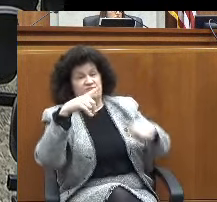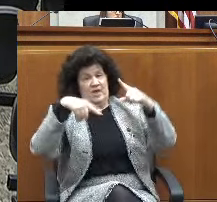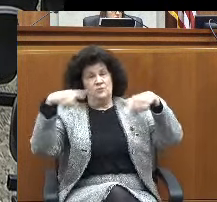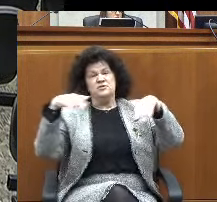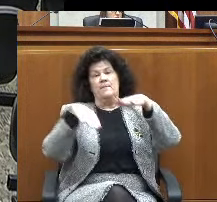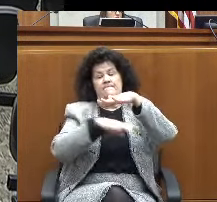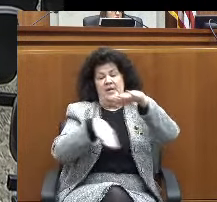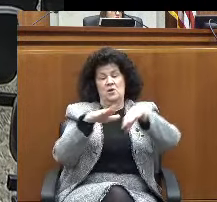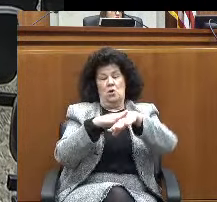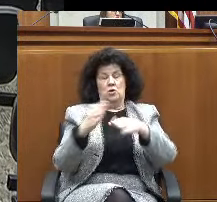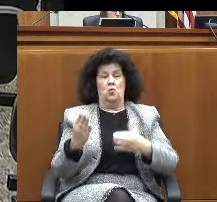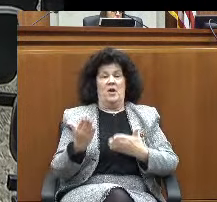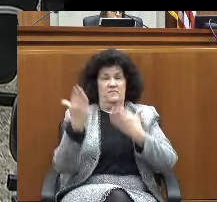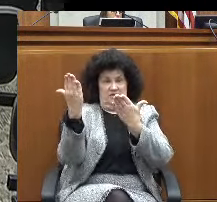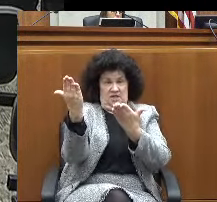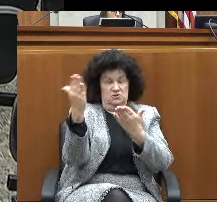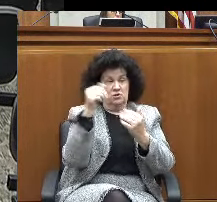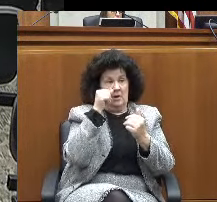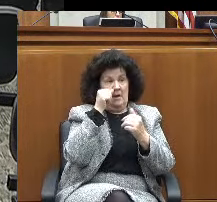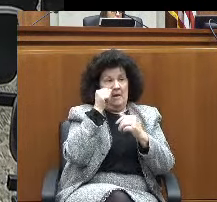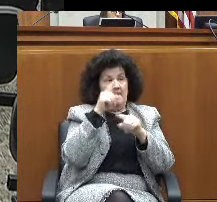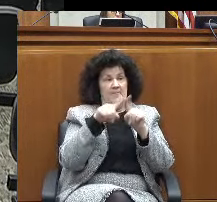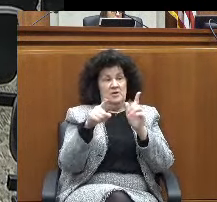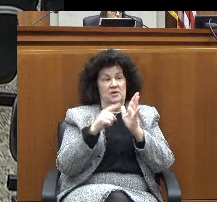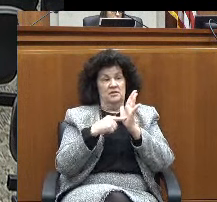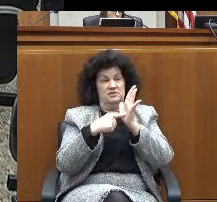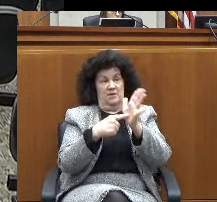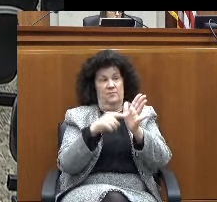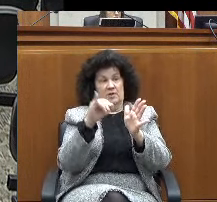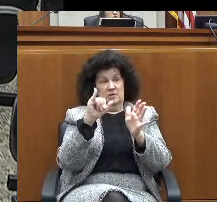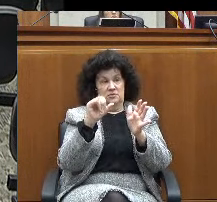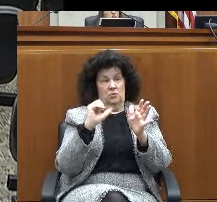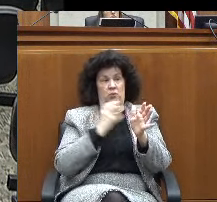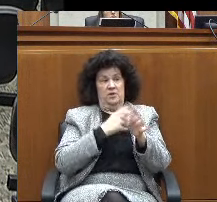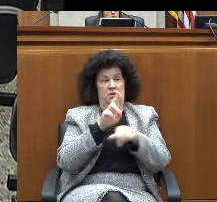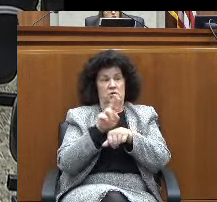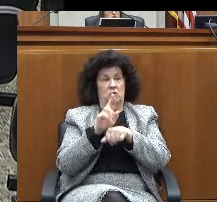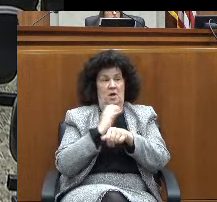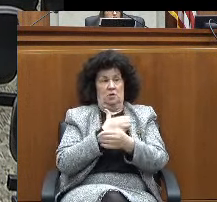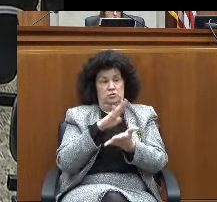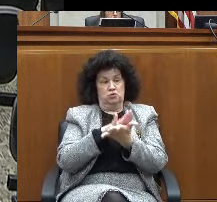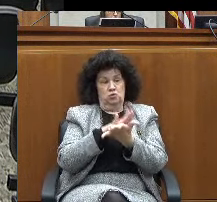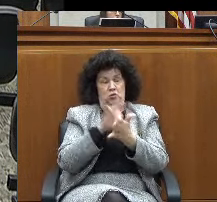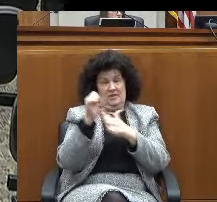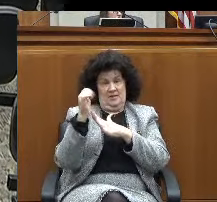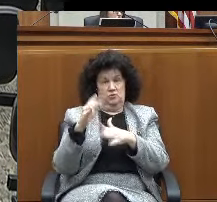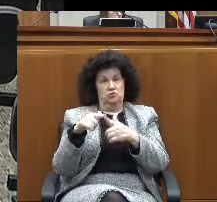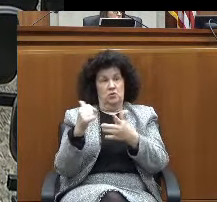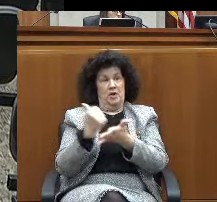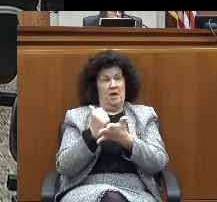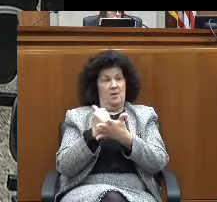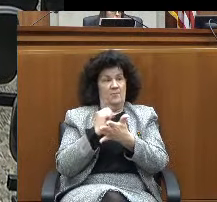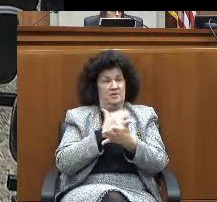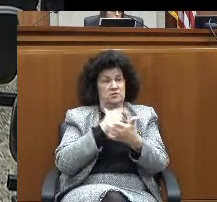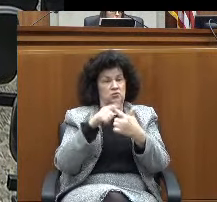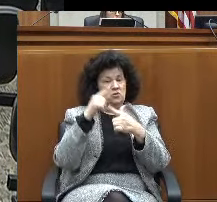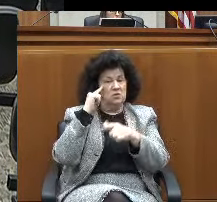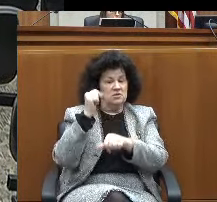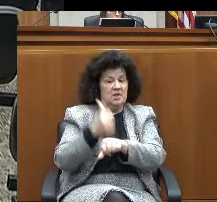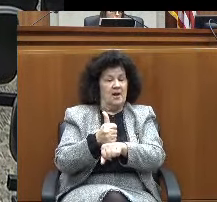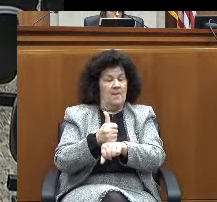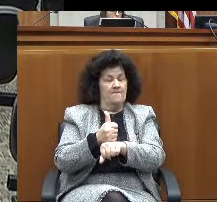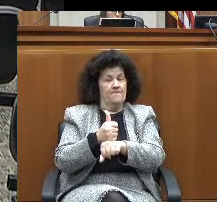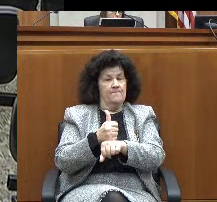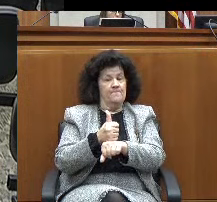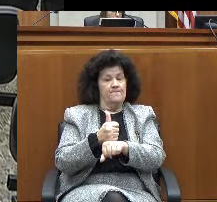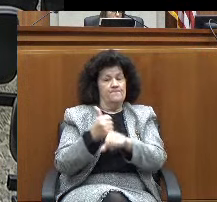varies based on recommendation. But an example of this would be, we used our school leaders to help us determine the topics for the